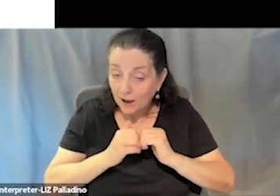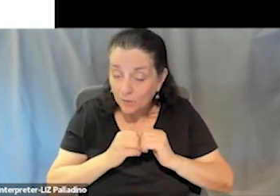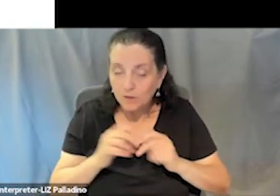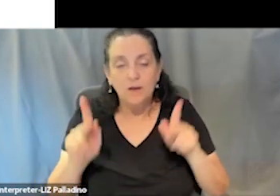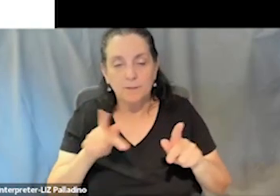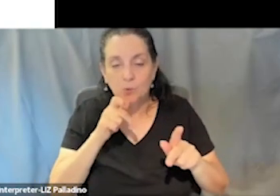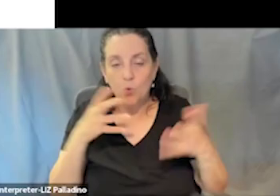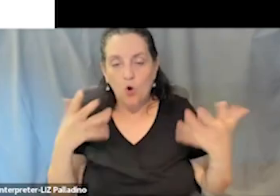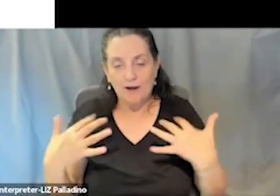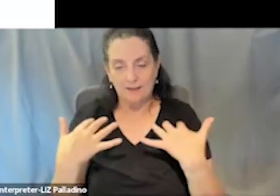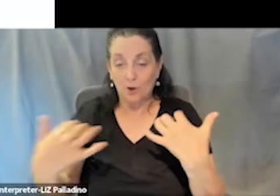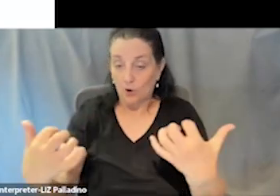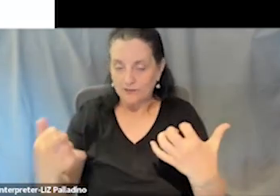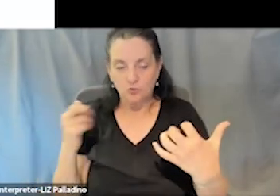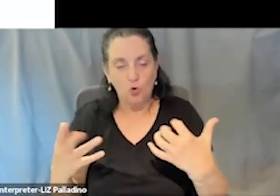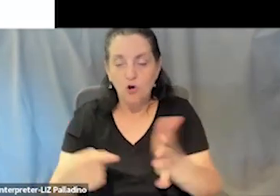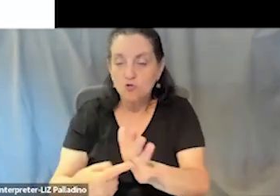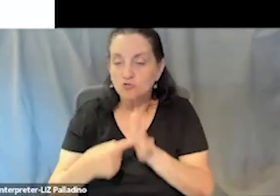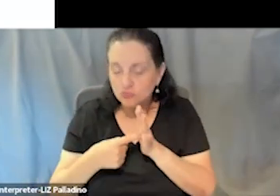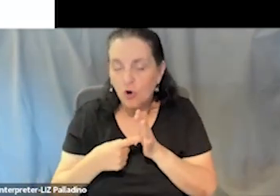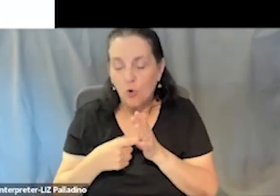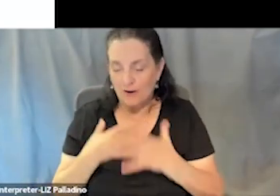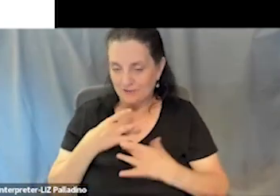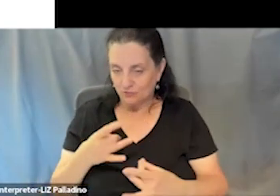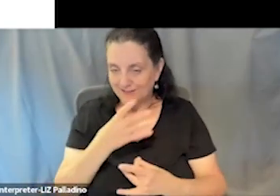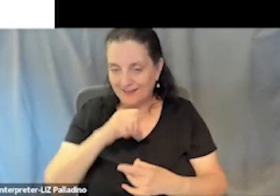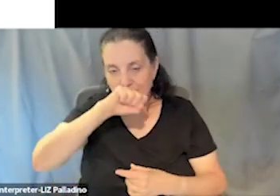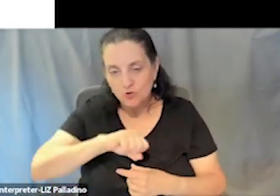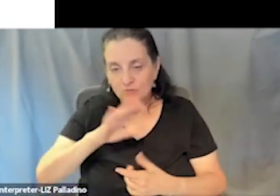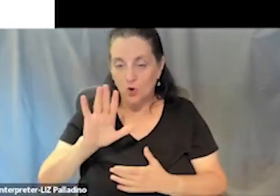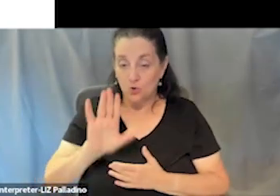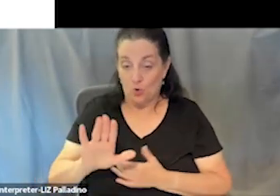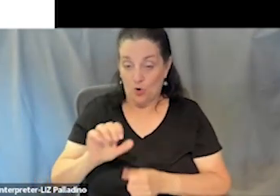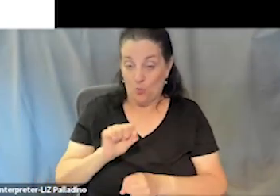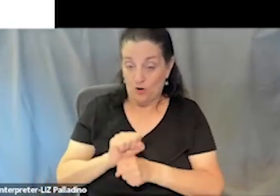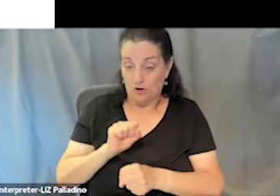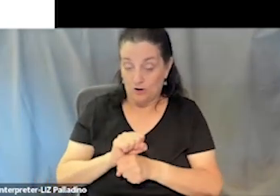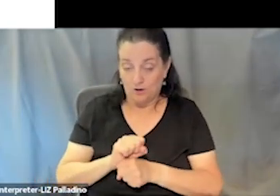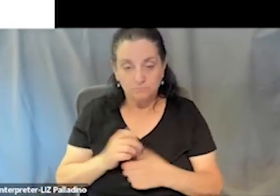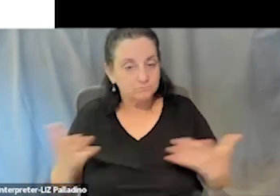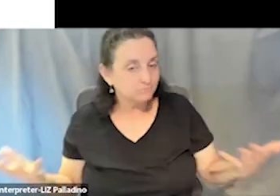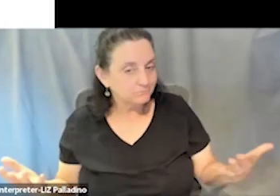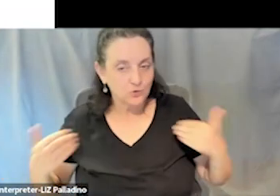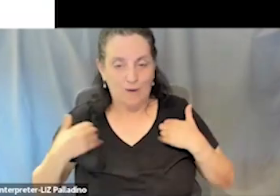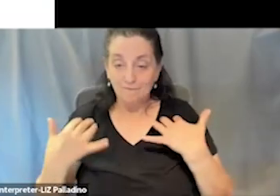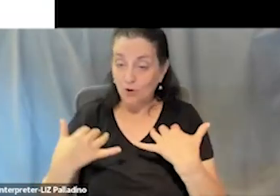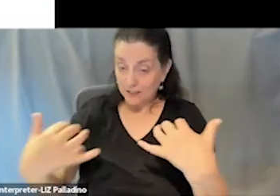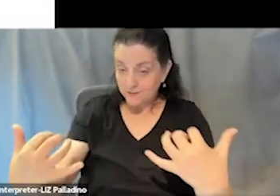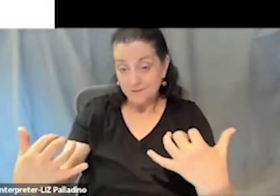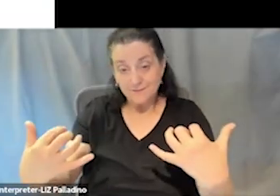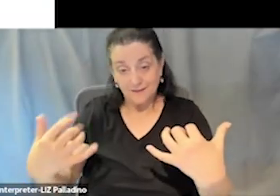already surrounding you and have demonstrated an interest and or love for your work. Again, you have the benefit of having